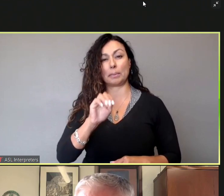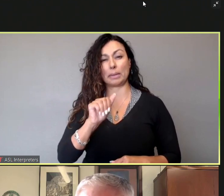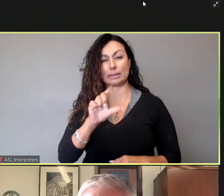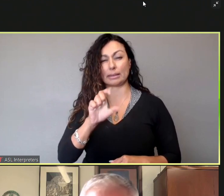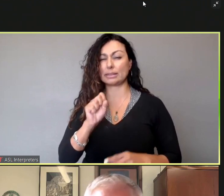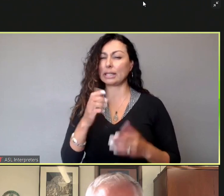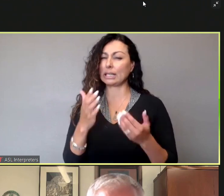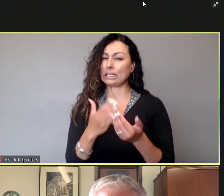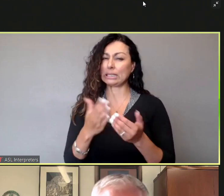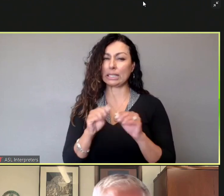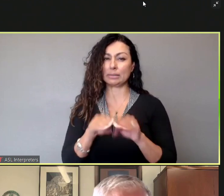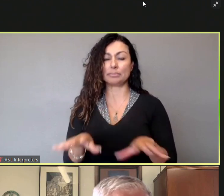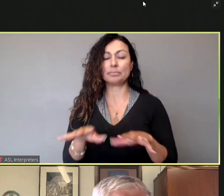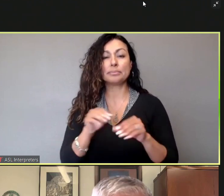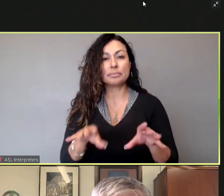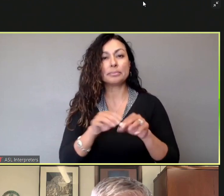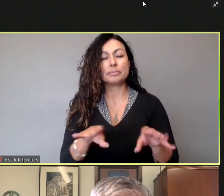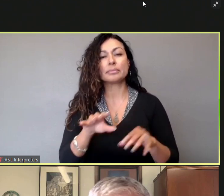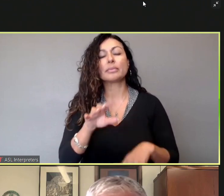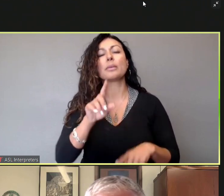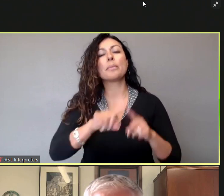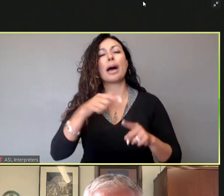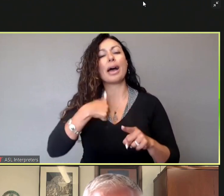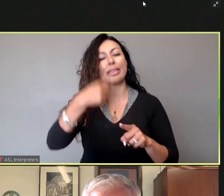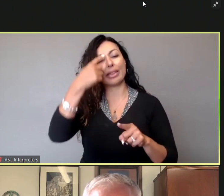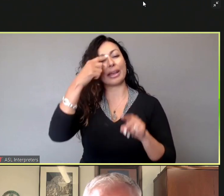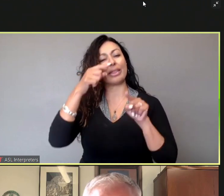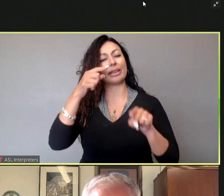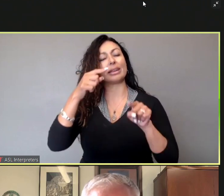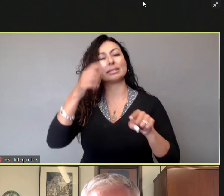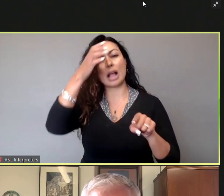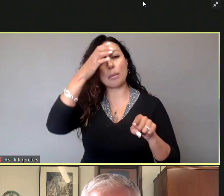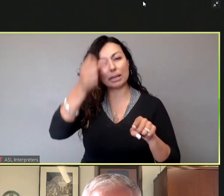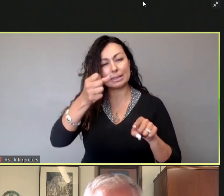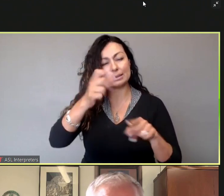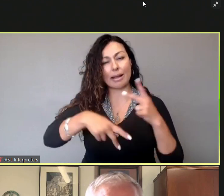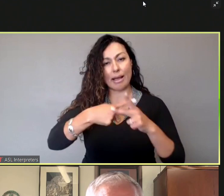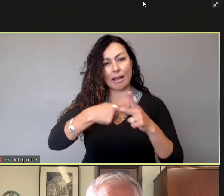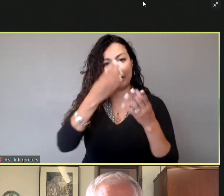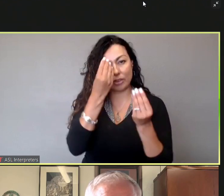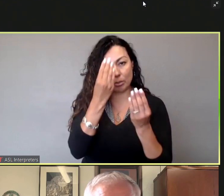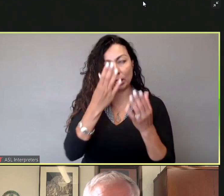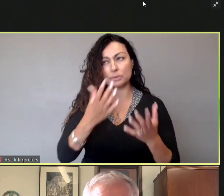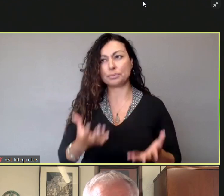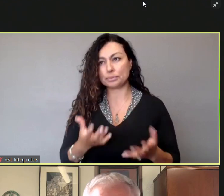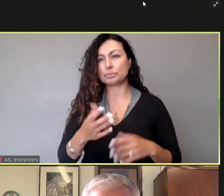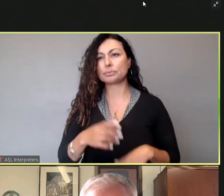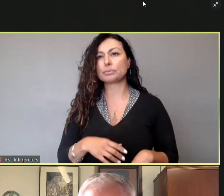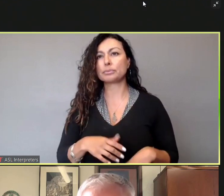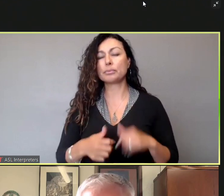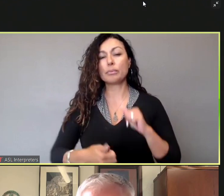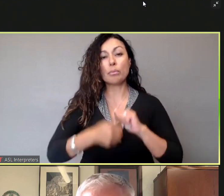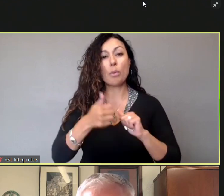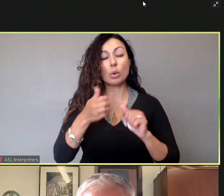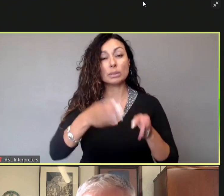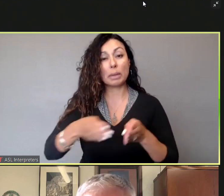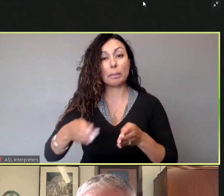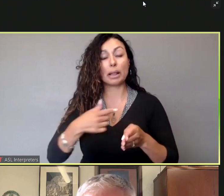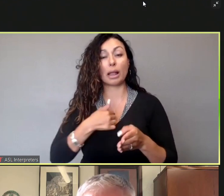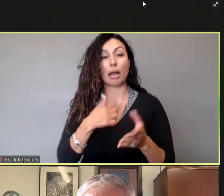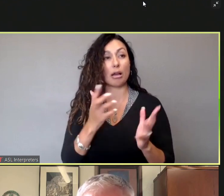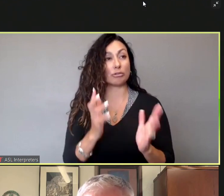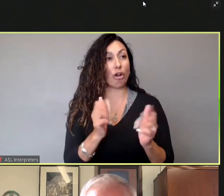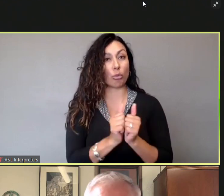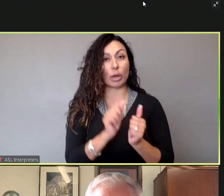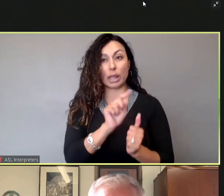so, but I think this is a common sense sort of piece of information, because at least most people I talk to these